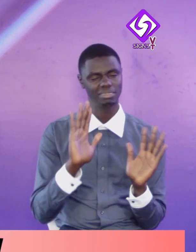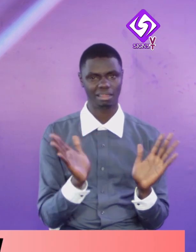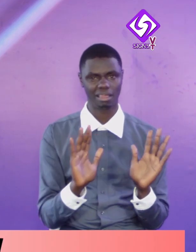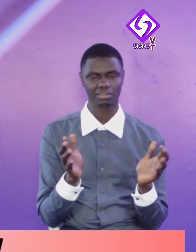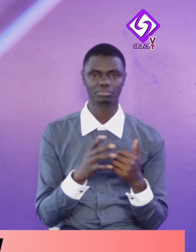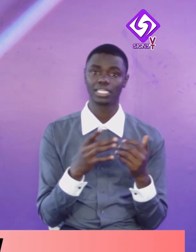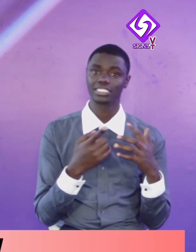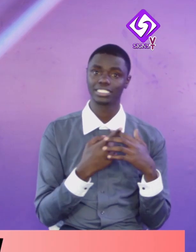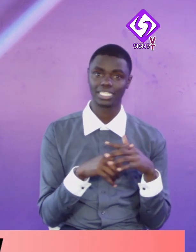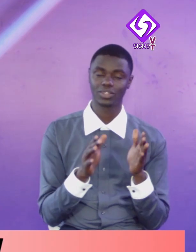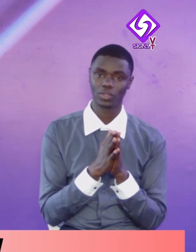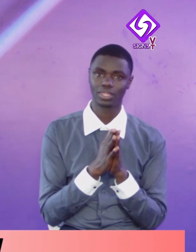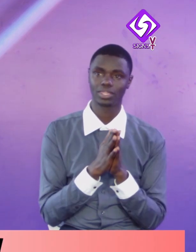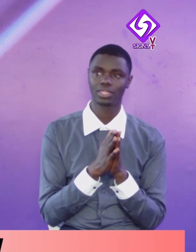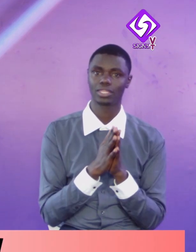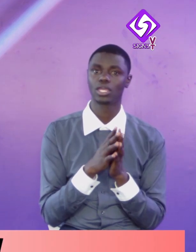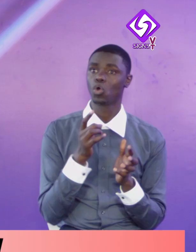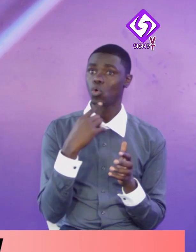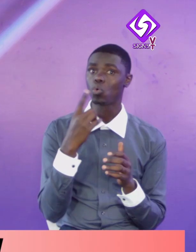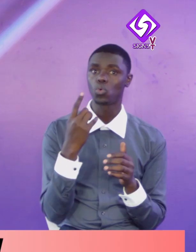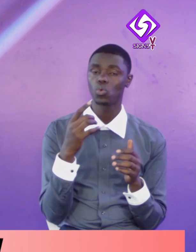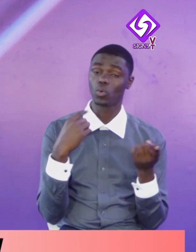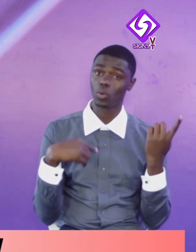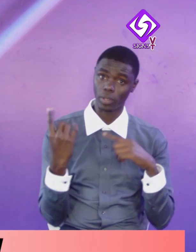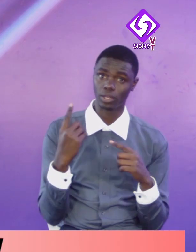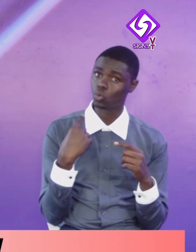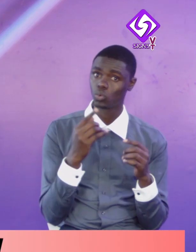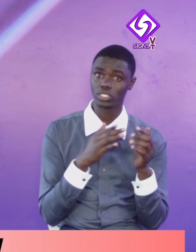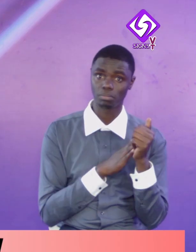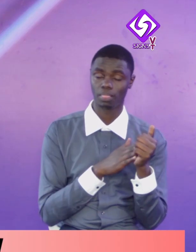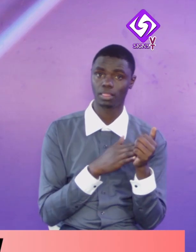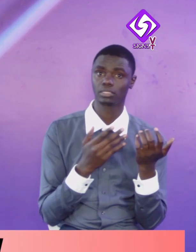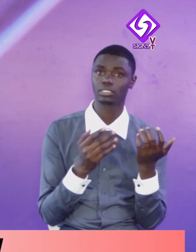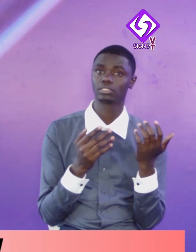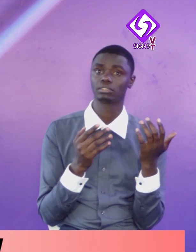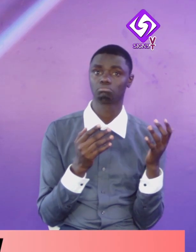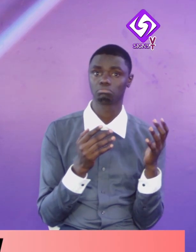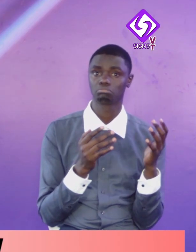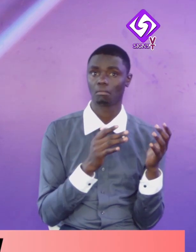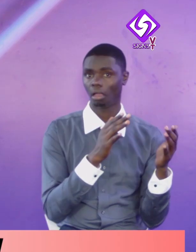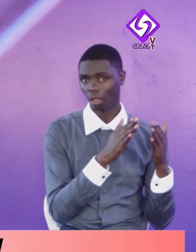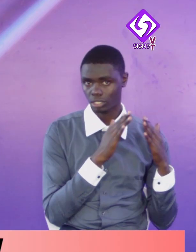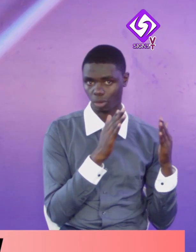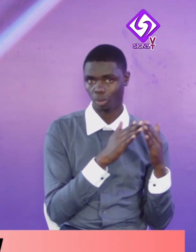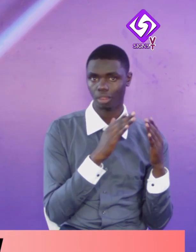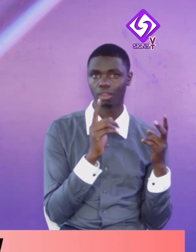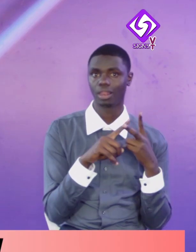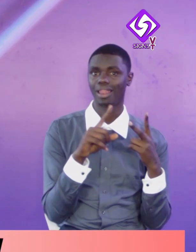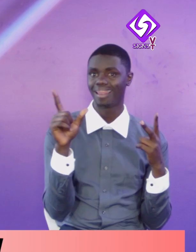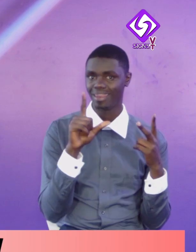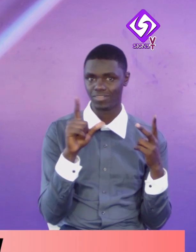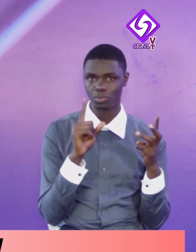start with the one that looks to win, or the one that's leading. The title contender here is Arsenal,